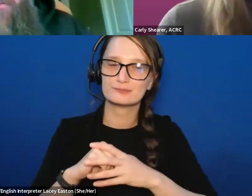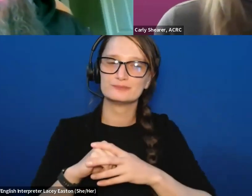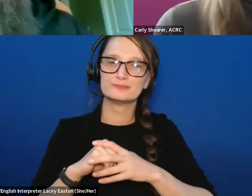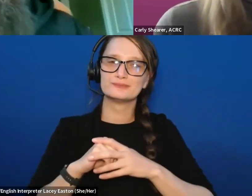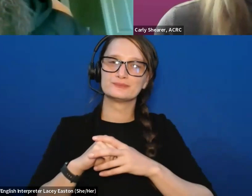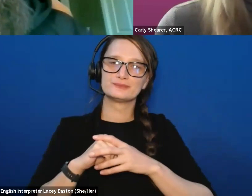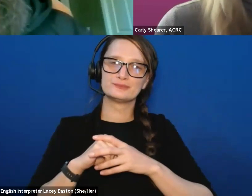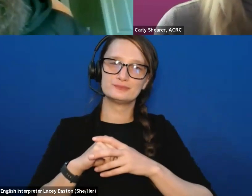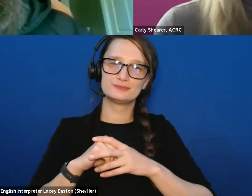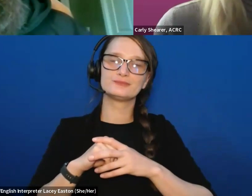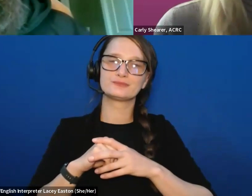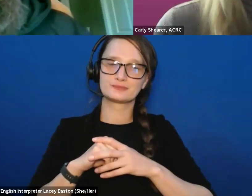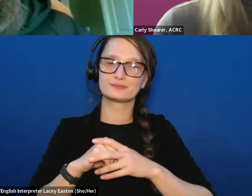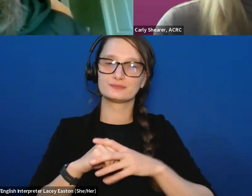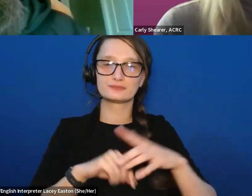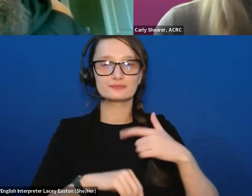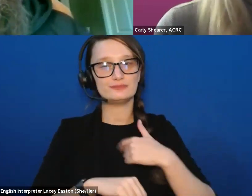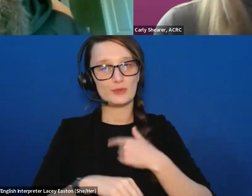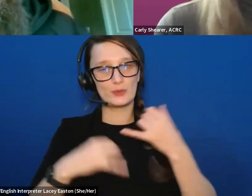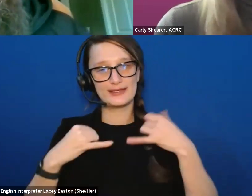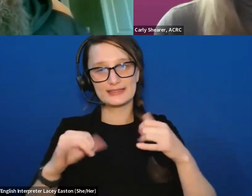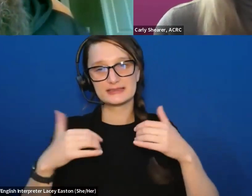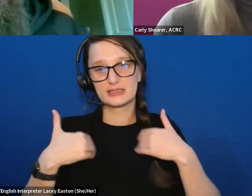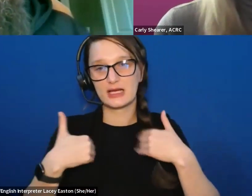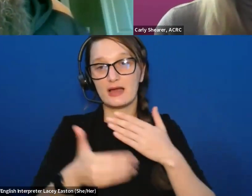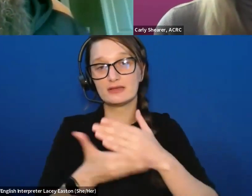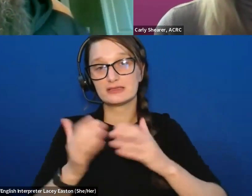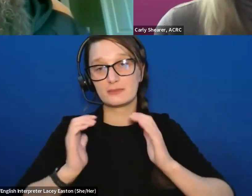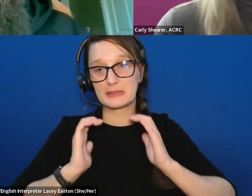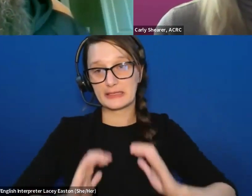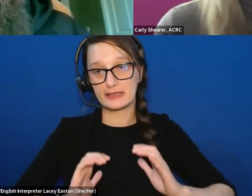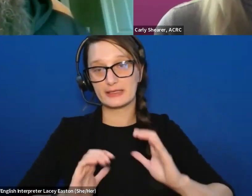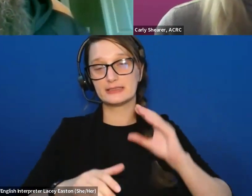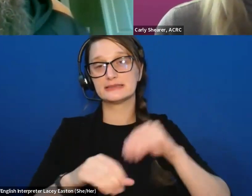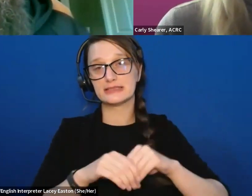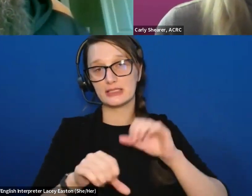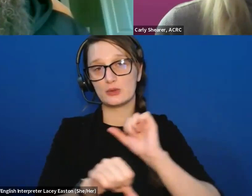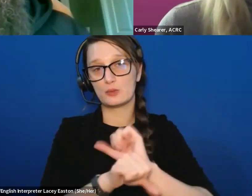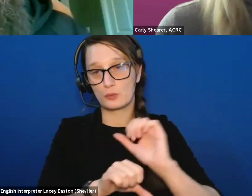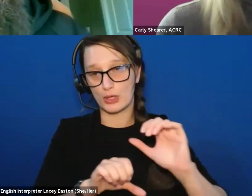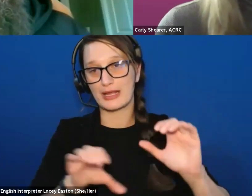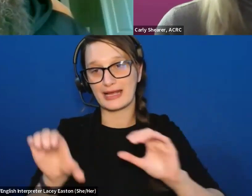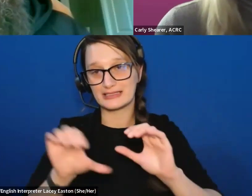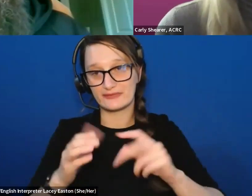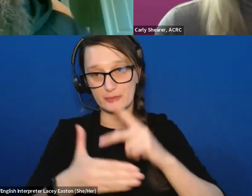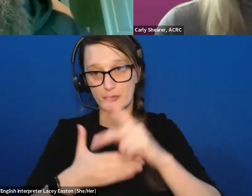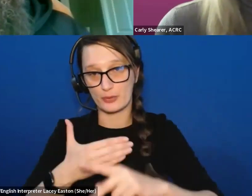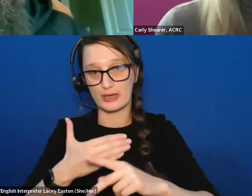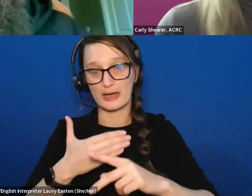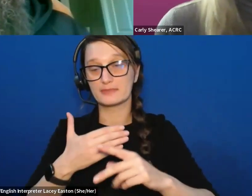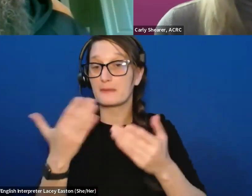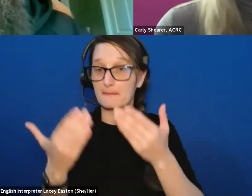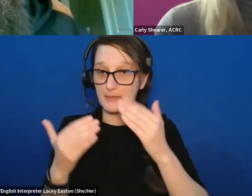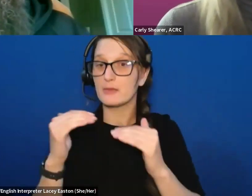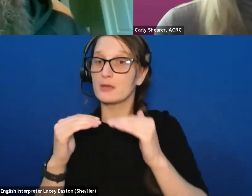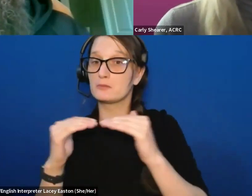But absolutely, I mean, we still have some clients in work activity programs, even if they are making minimum wage,